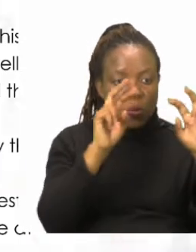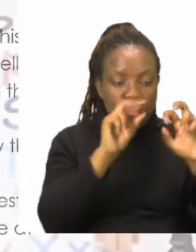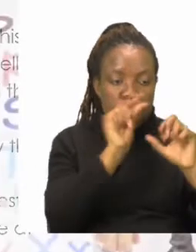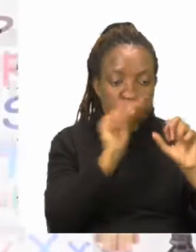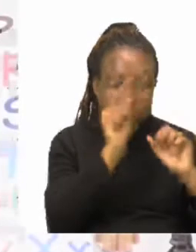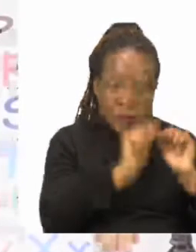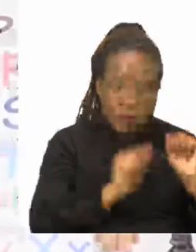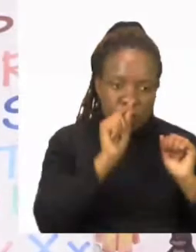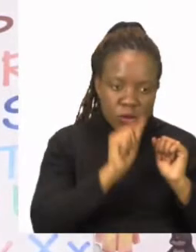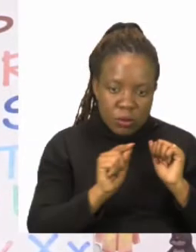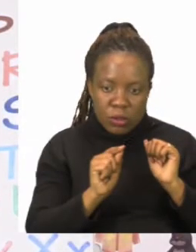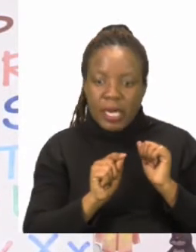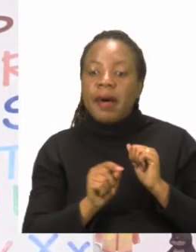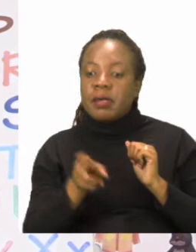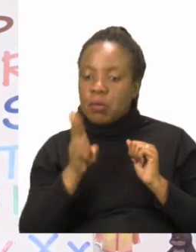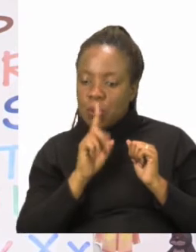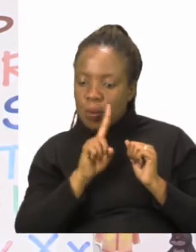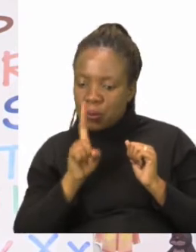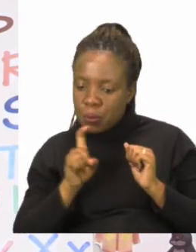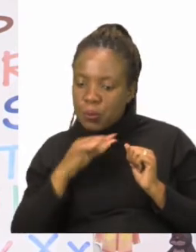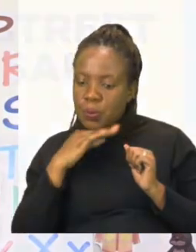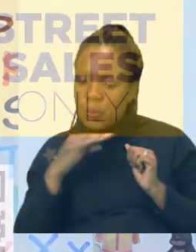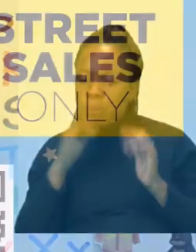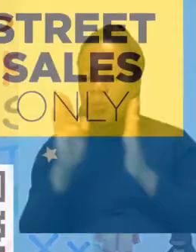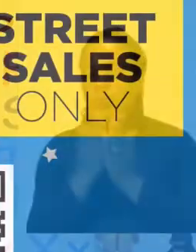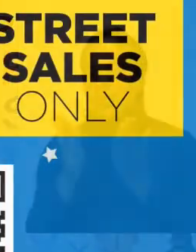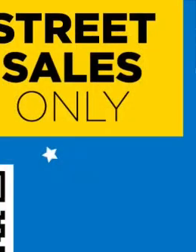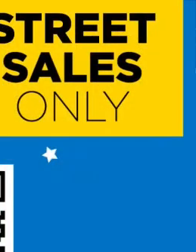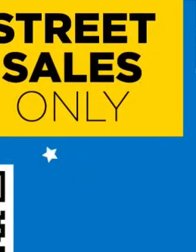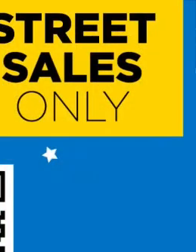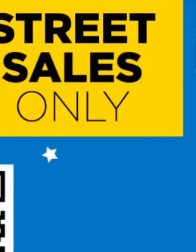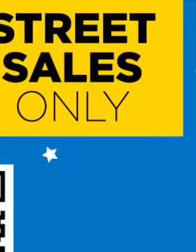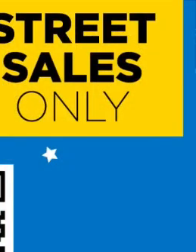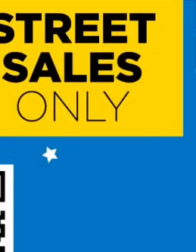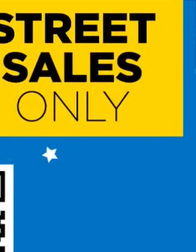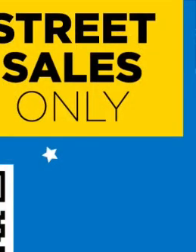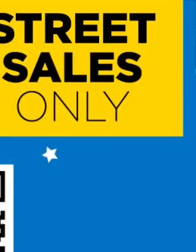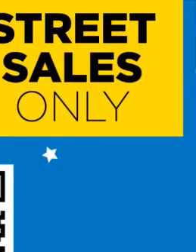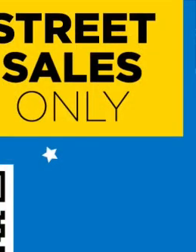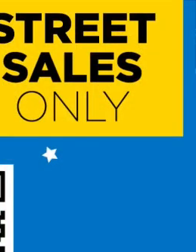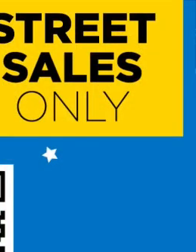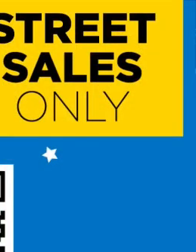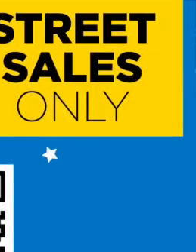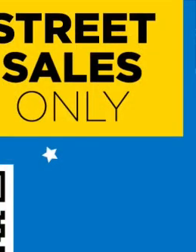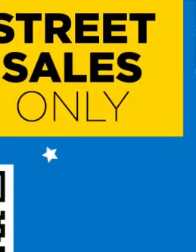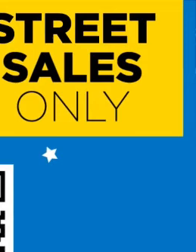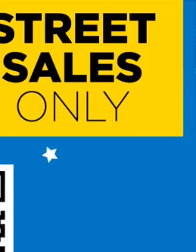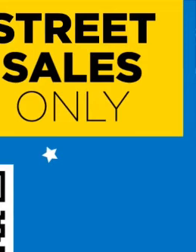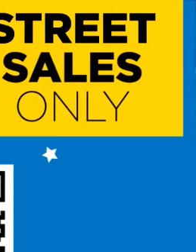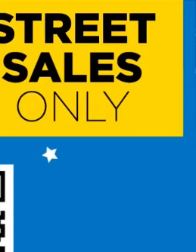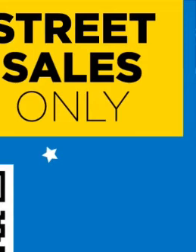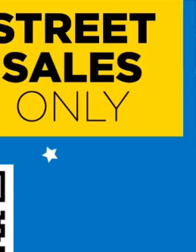page 4. We will be right back after this ad break. Follow us on MyZone Facebook Active Kids to watch your